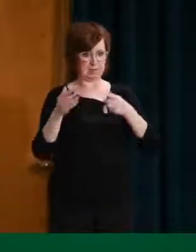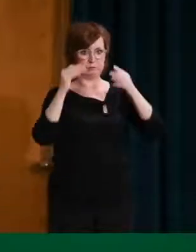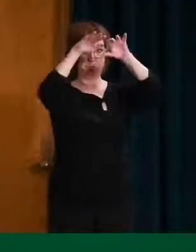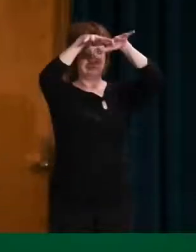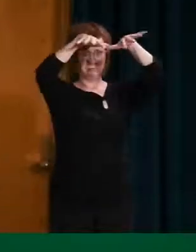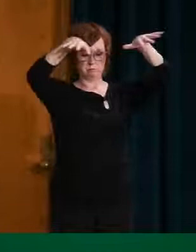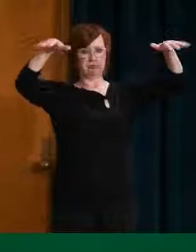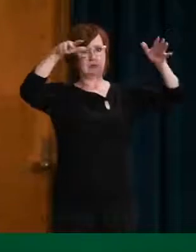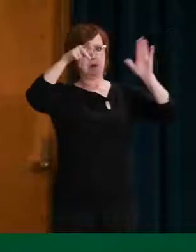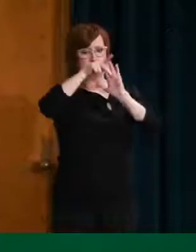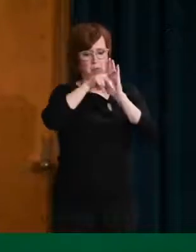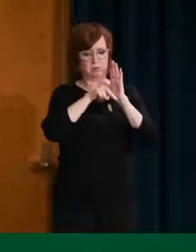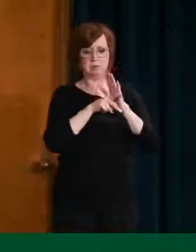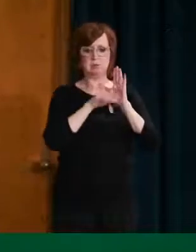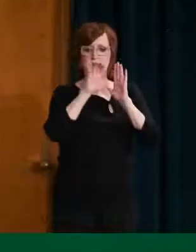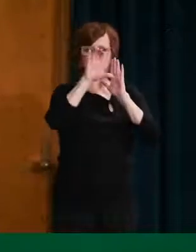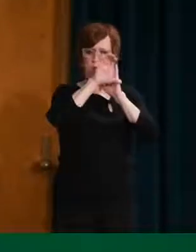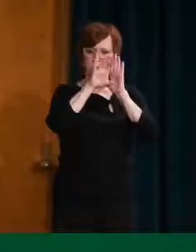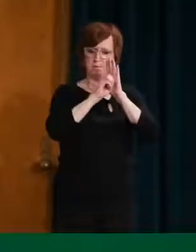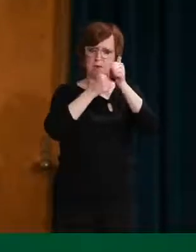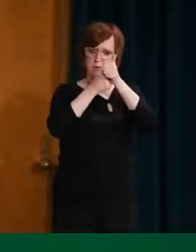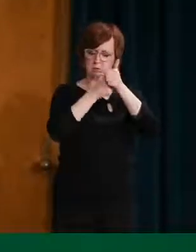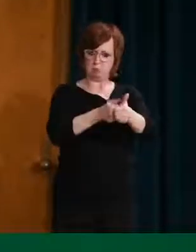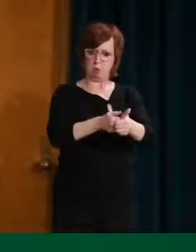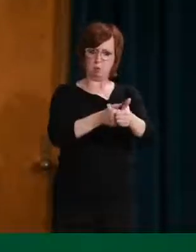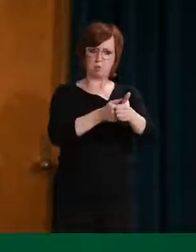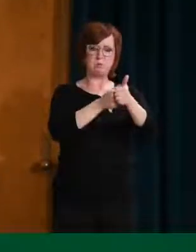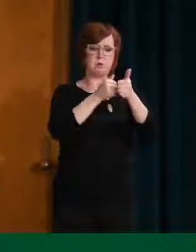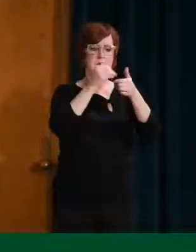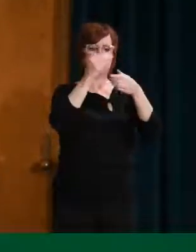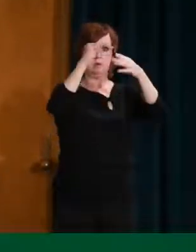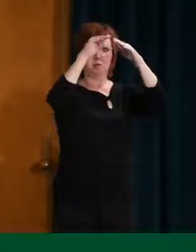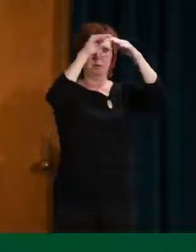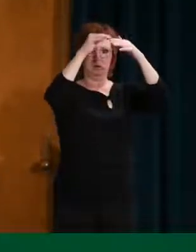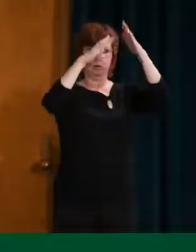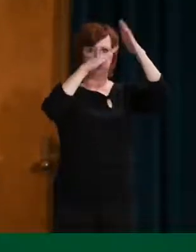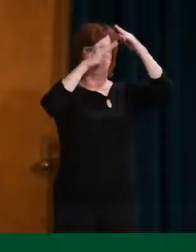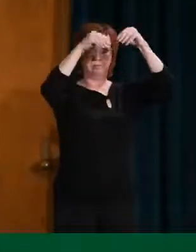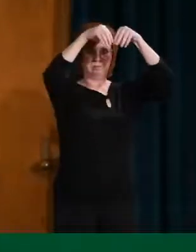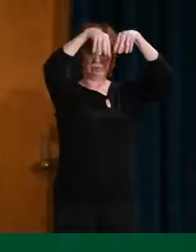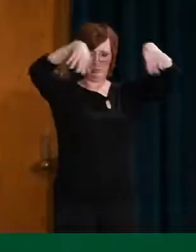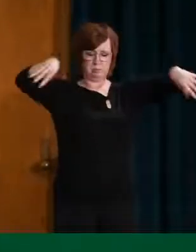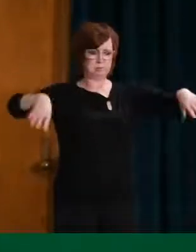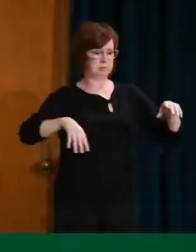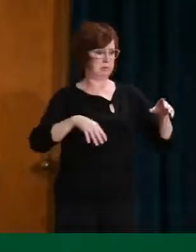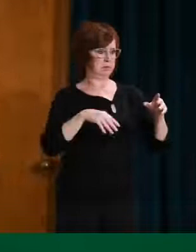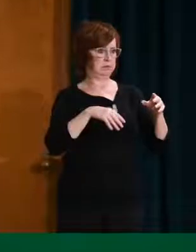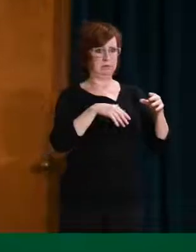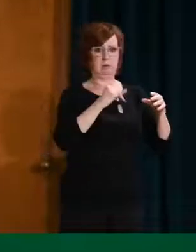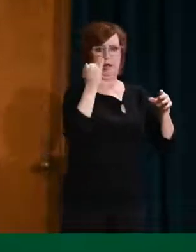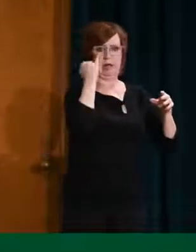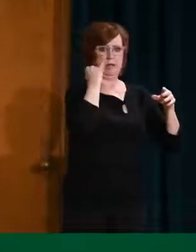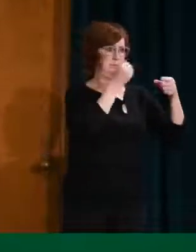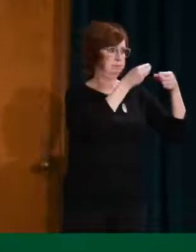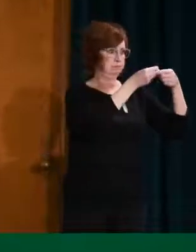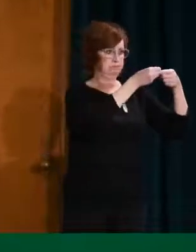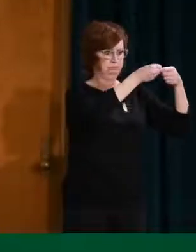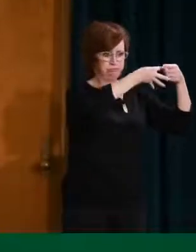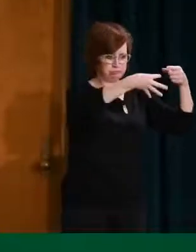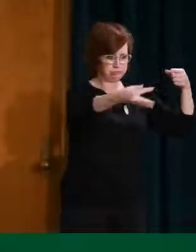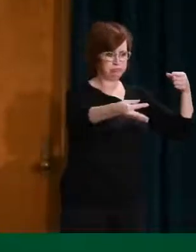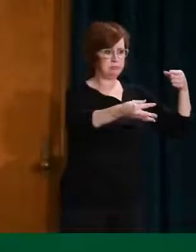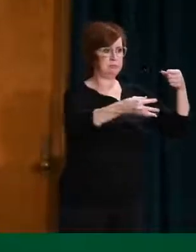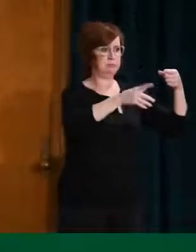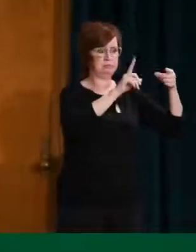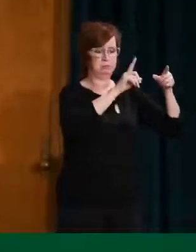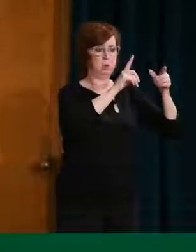applying ethical frameworks and decision towards a variety of scenarios and considering where we are. It's